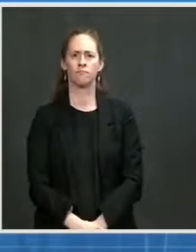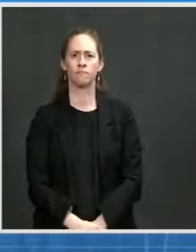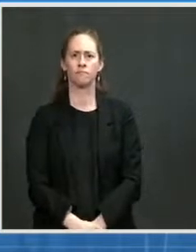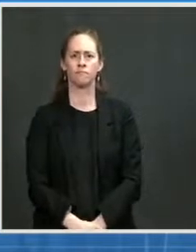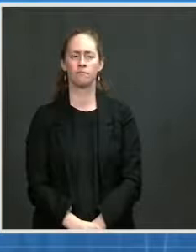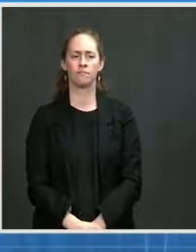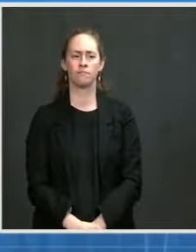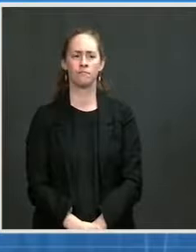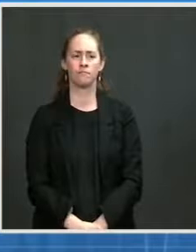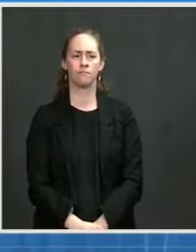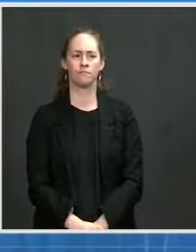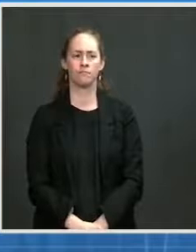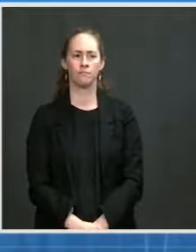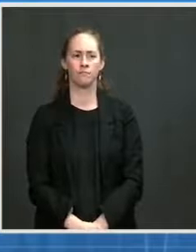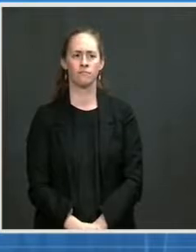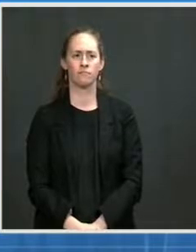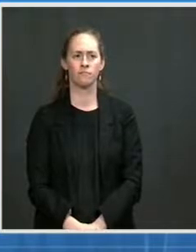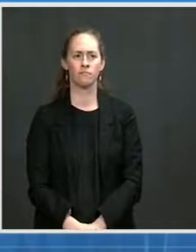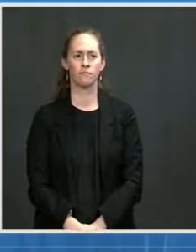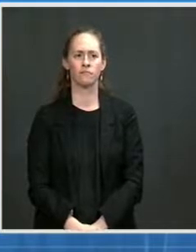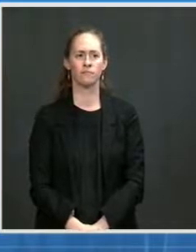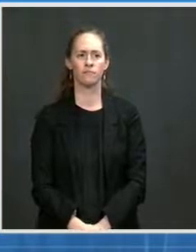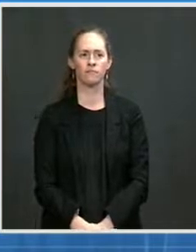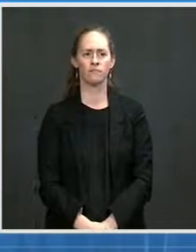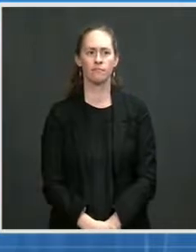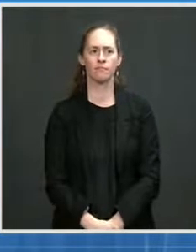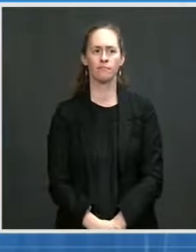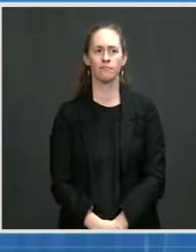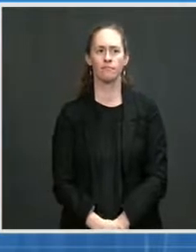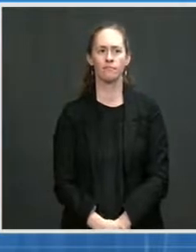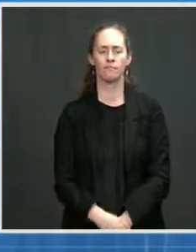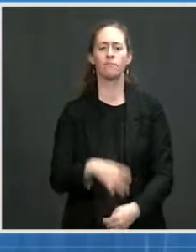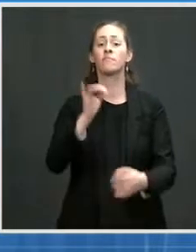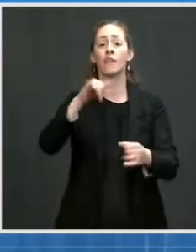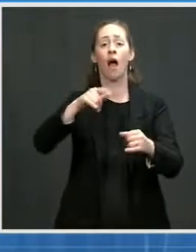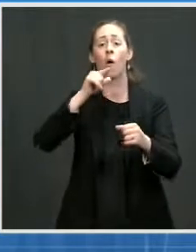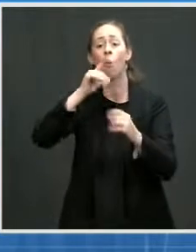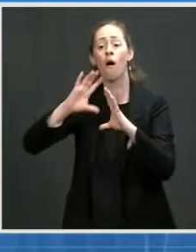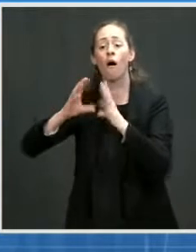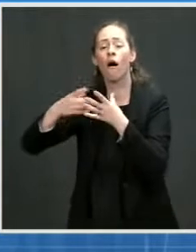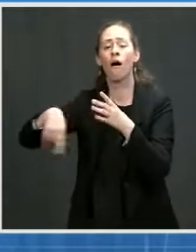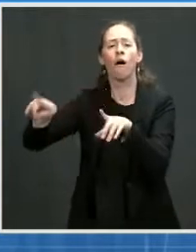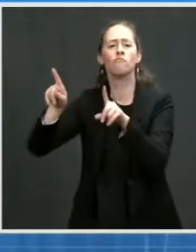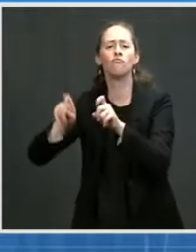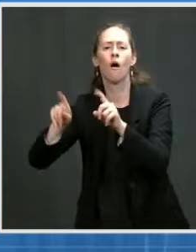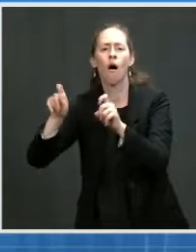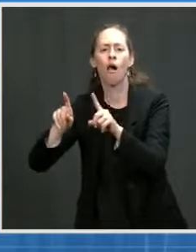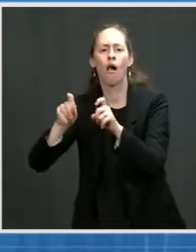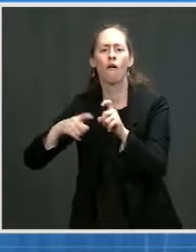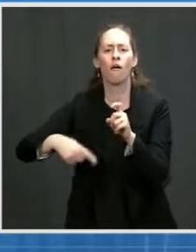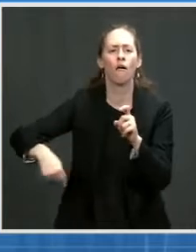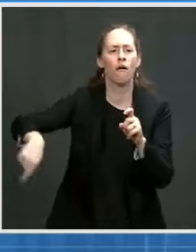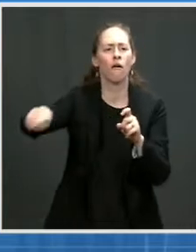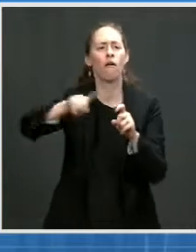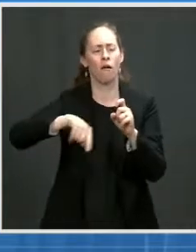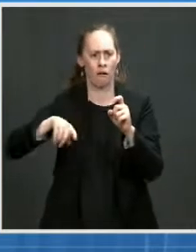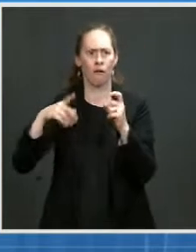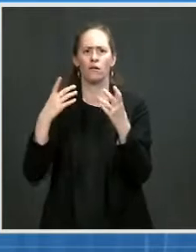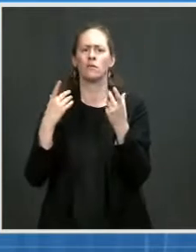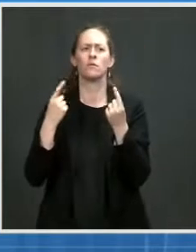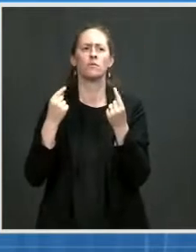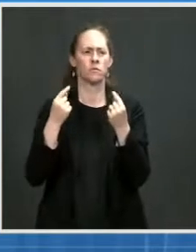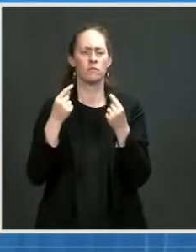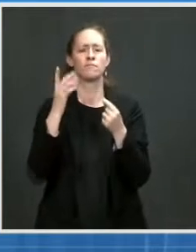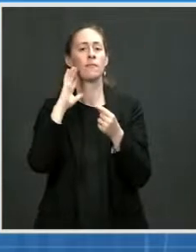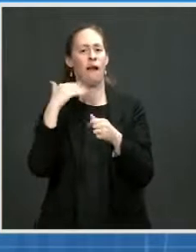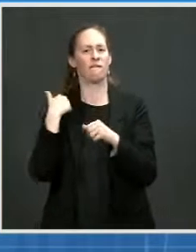from a Regeneron trial using their combination cocktail monoclonal antibodies, which showed a rather